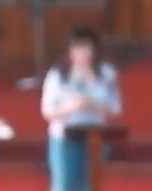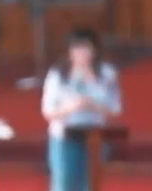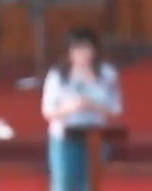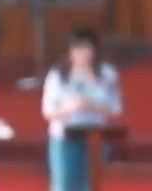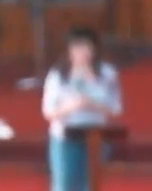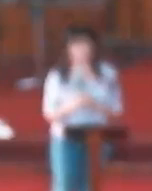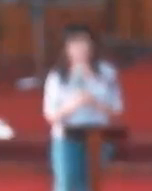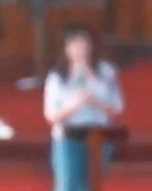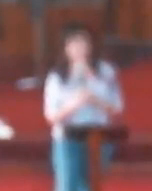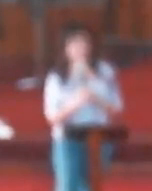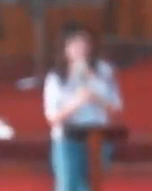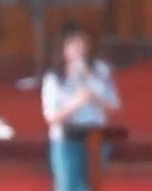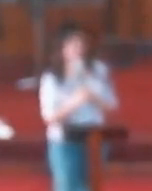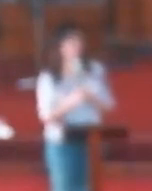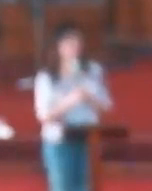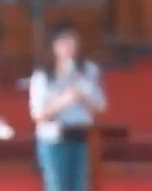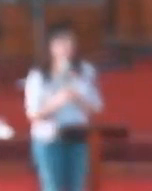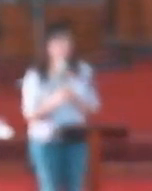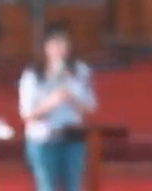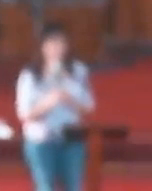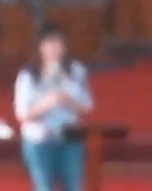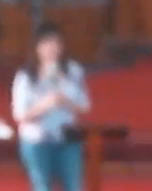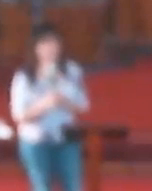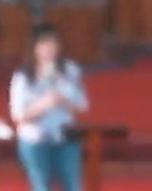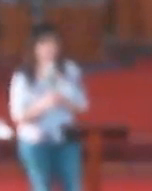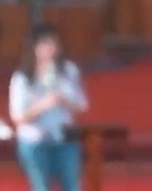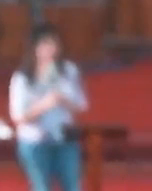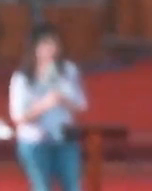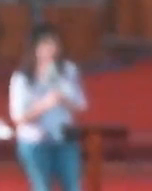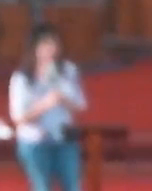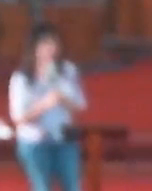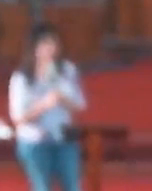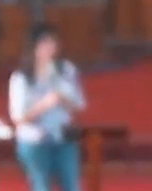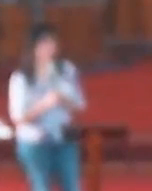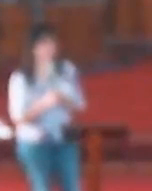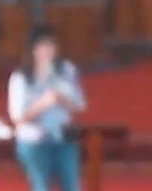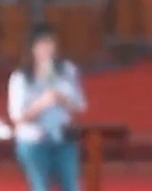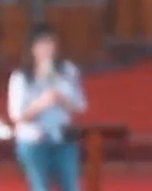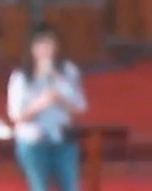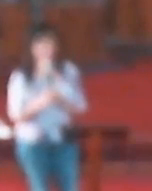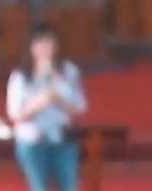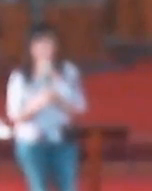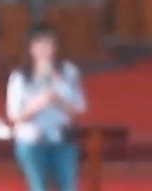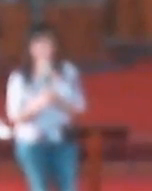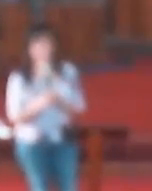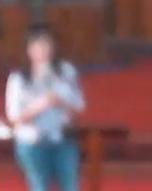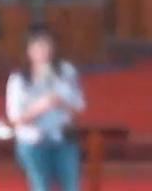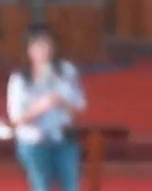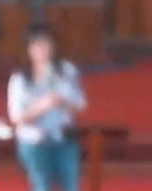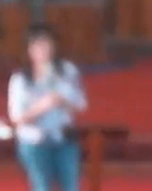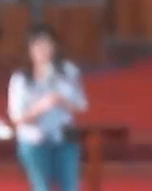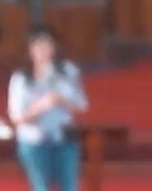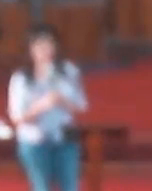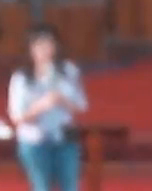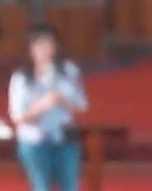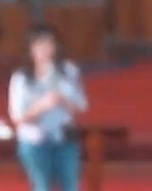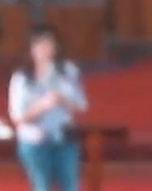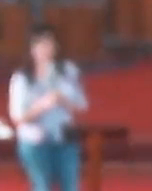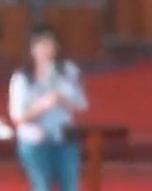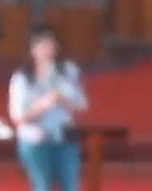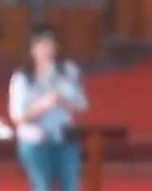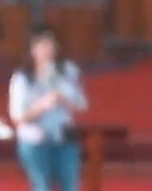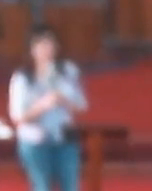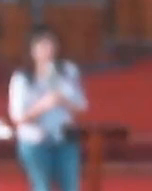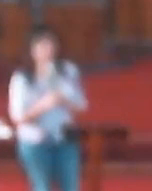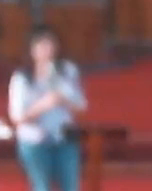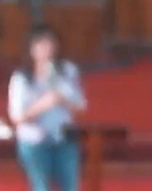person that says to believe in the things that are not as though they are? ¿Quién? Dios. God. ¿Y a qué hora nos